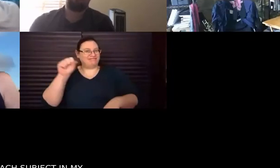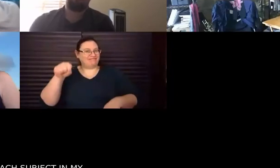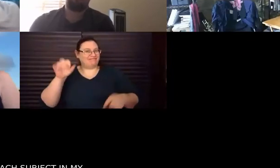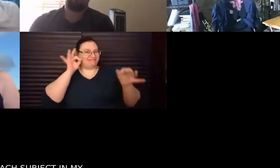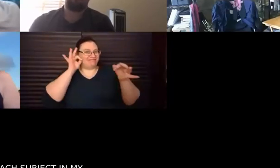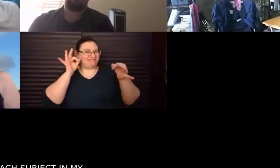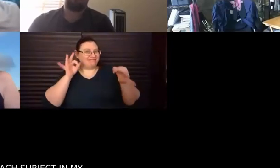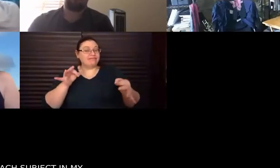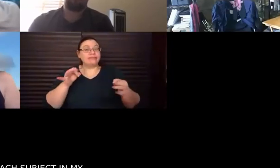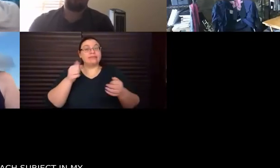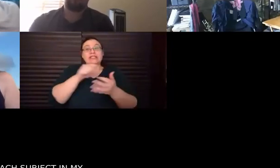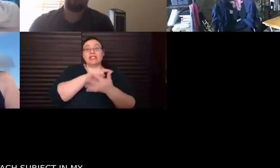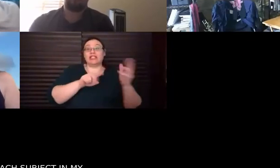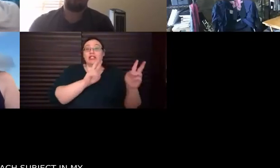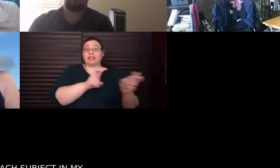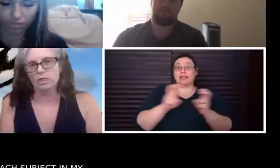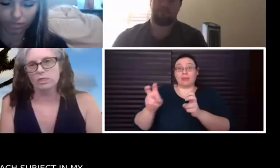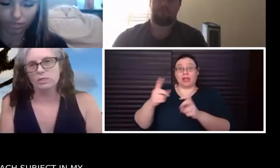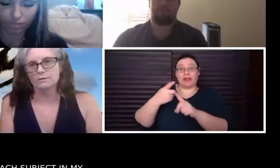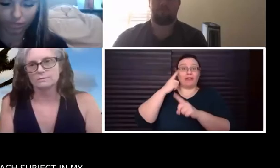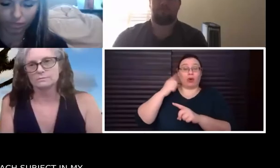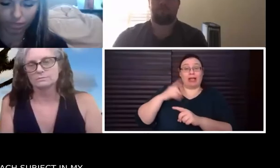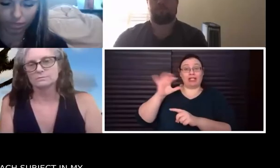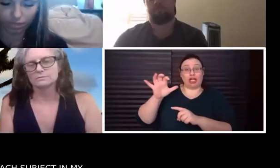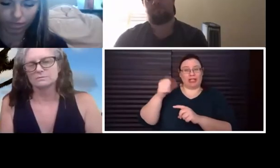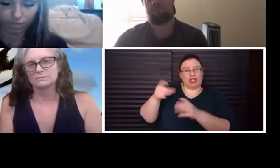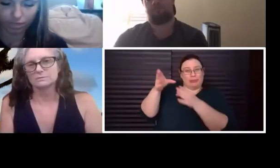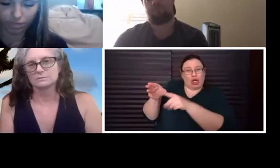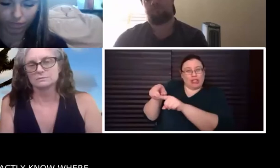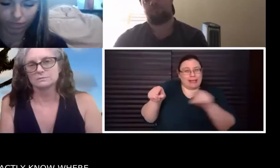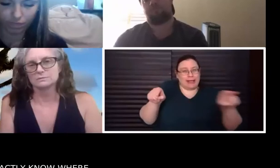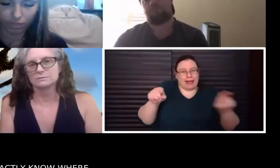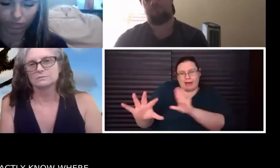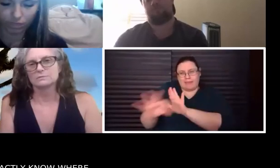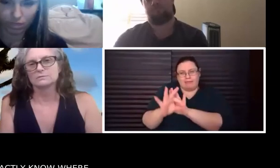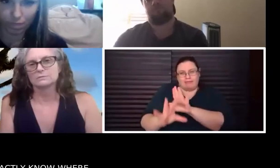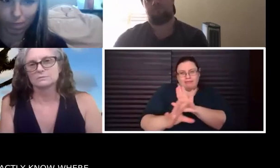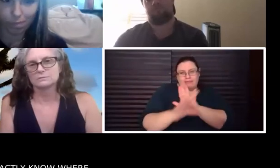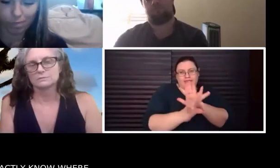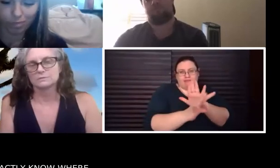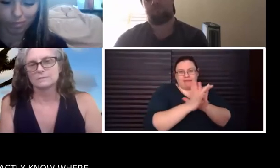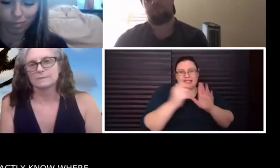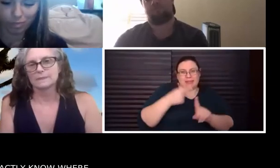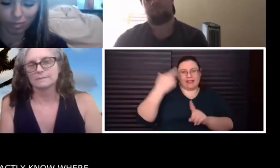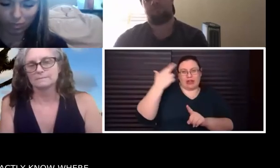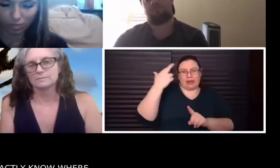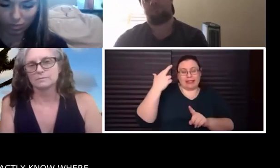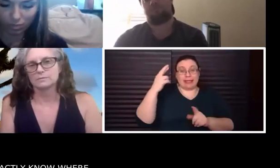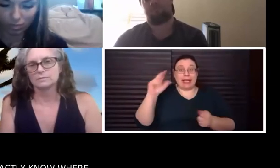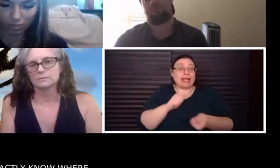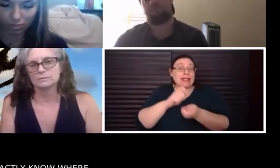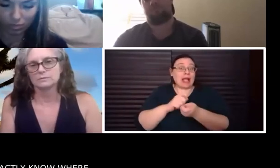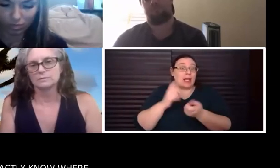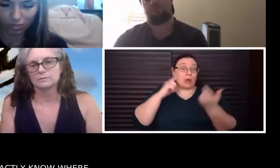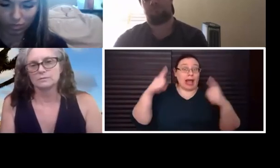each subject in my documentary for a very specific purpose. I didn't exactly know where the story was going